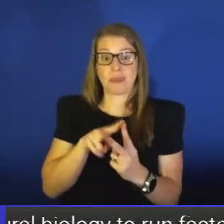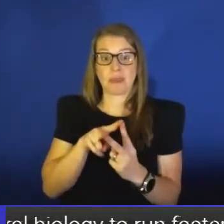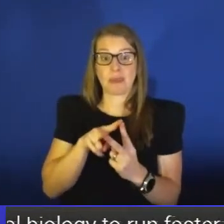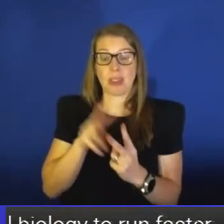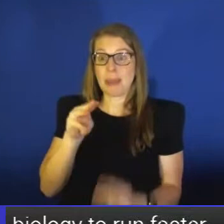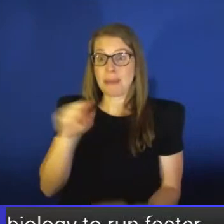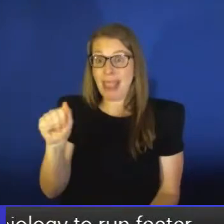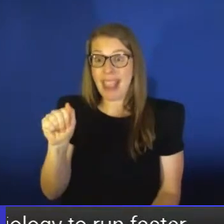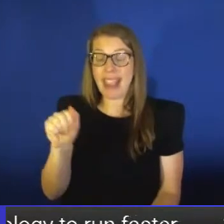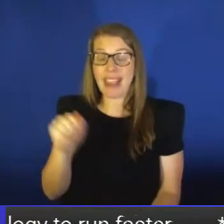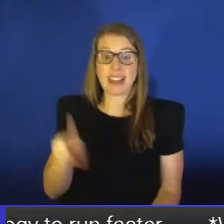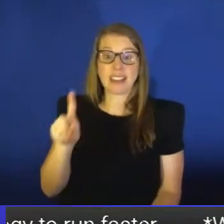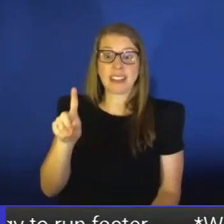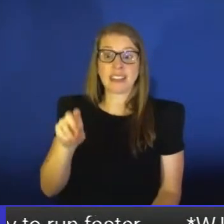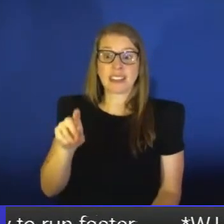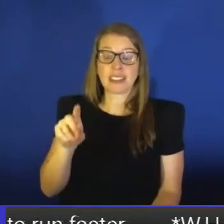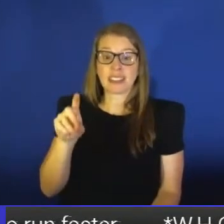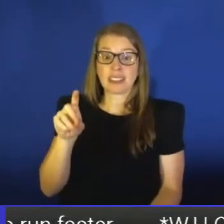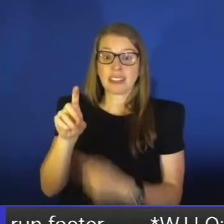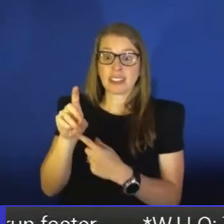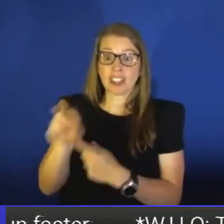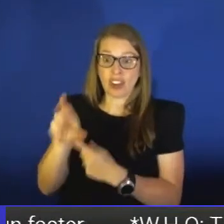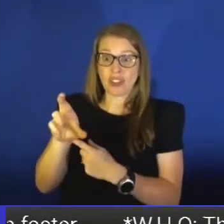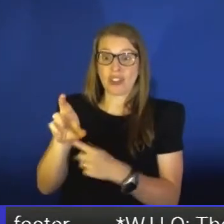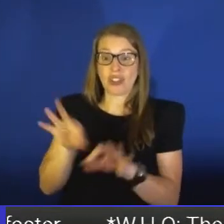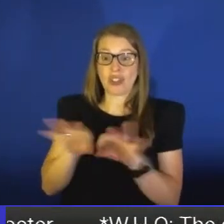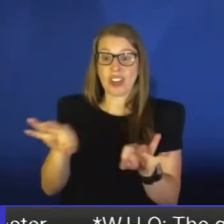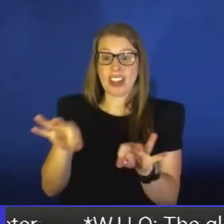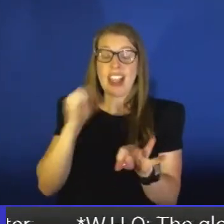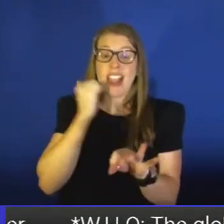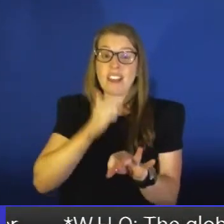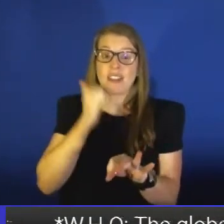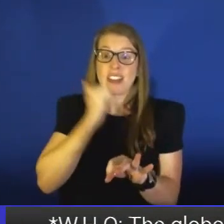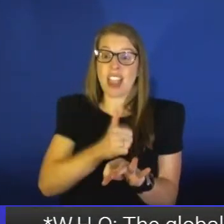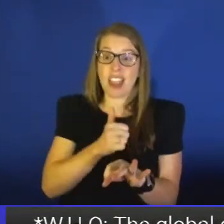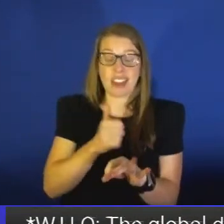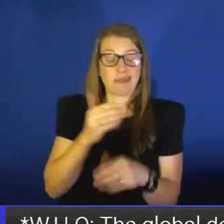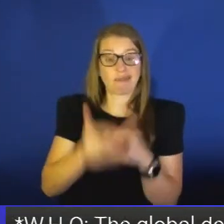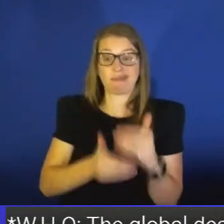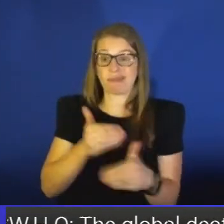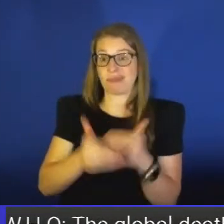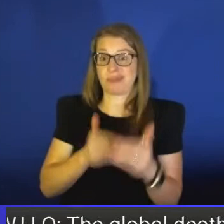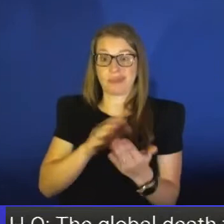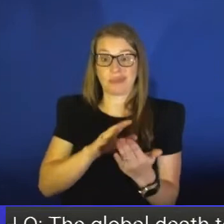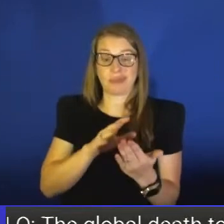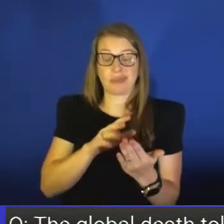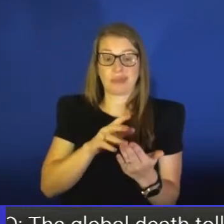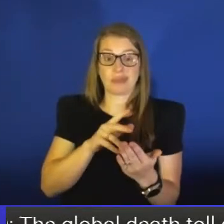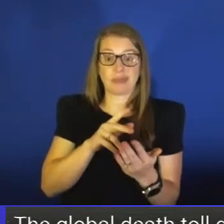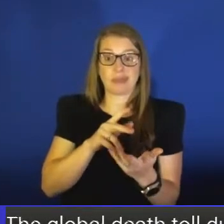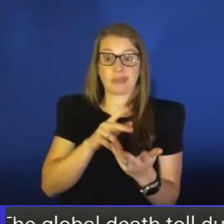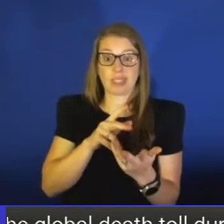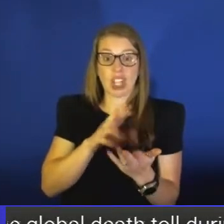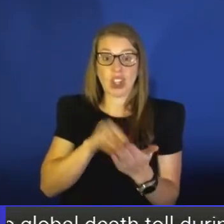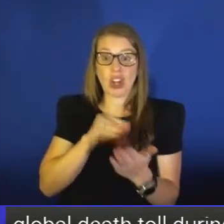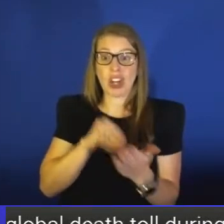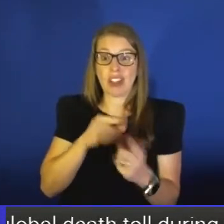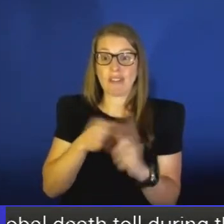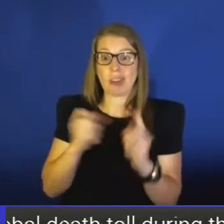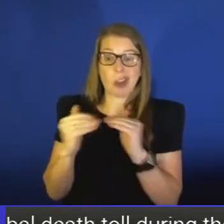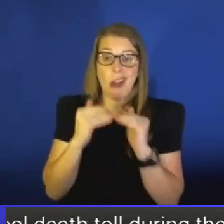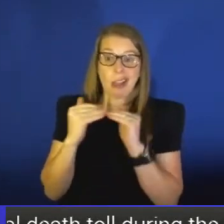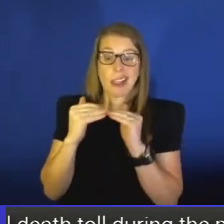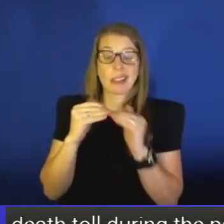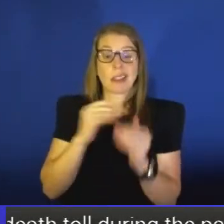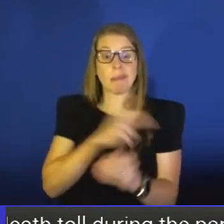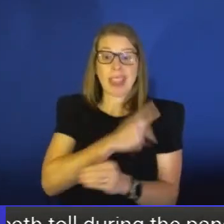doctoral degrees, and just really day-to-day taking great care of patients and learning from the colleagues around you are the things that shape your career and